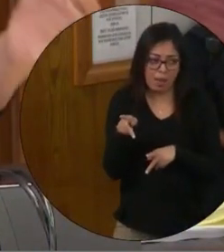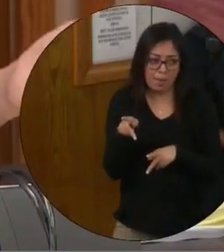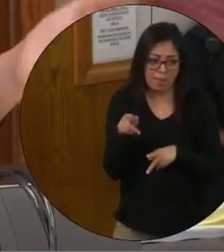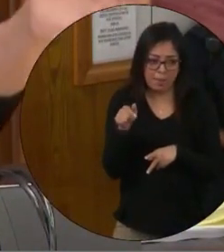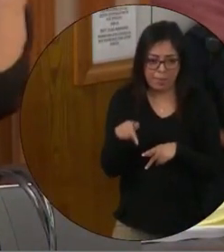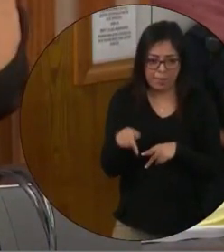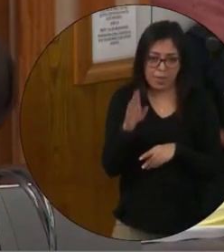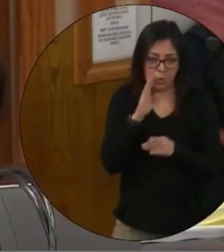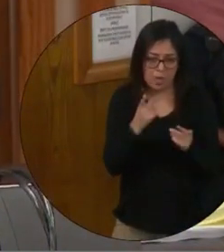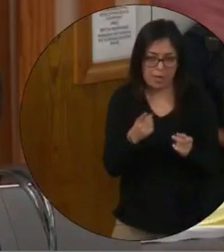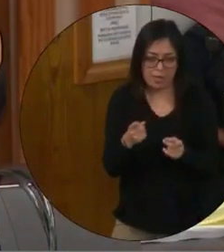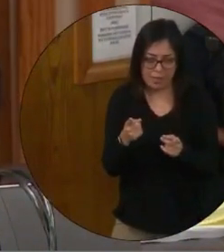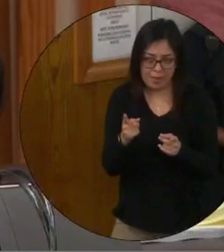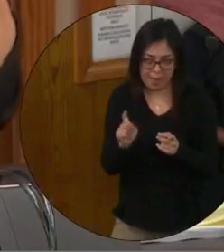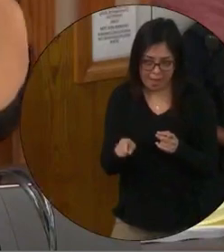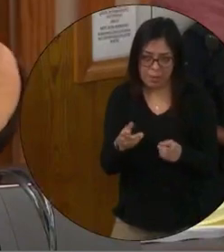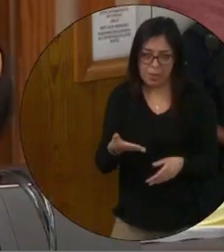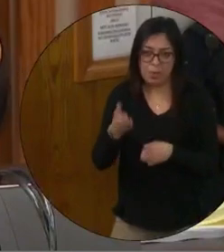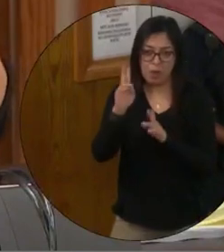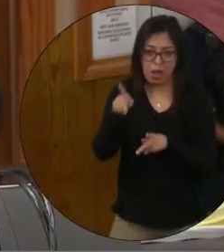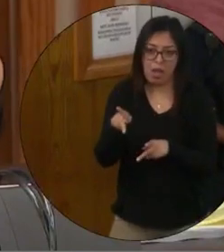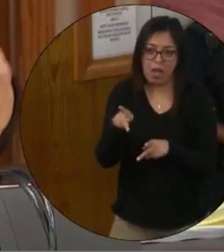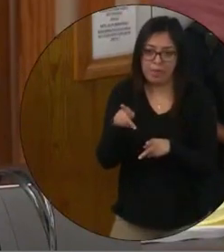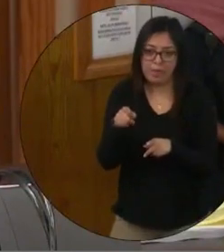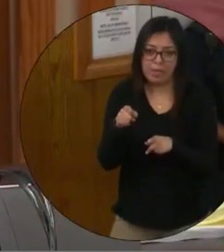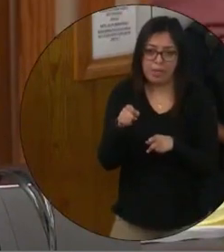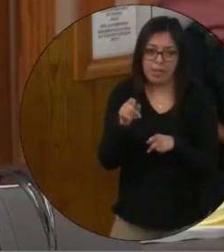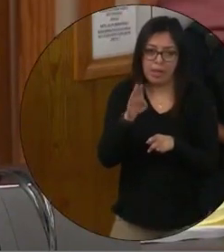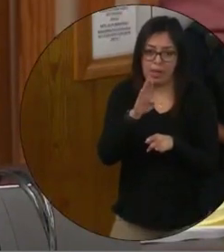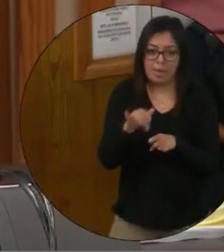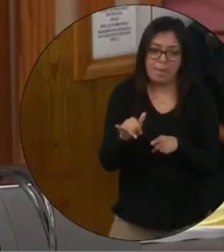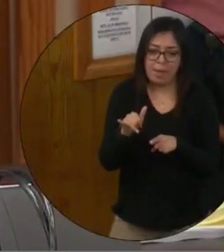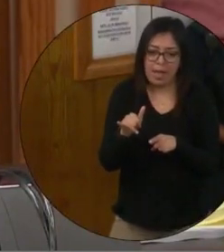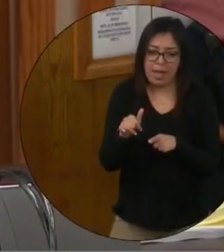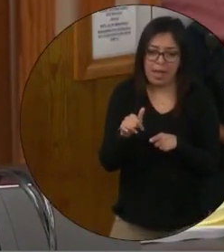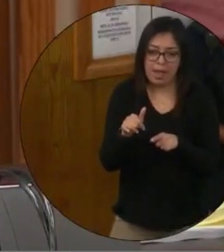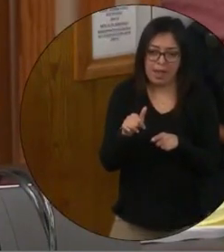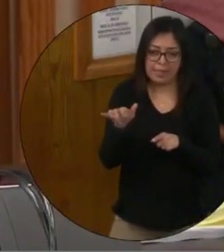this would have had to have been brought up as far as rescinding by the subsequent meeting.